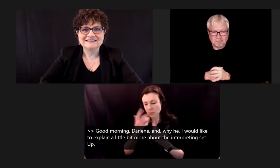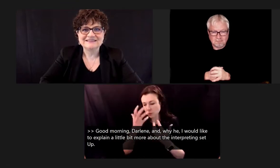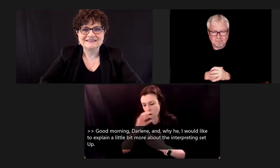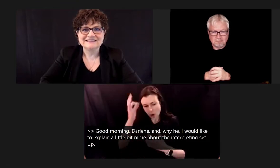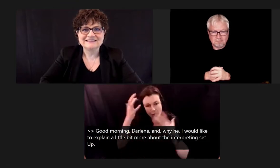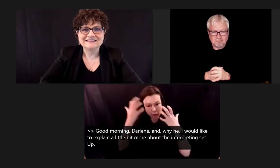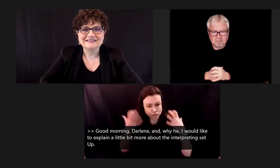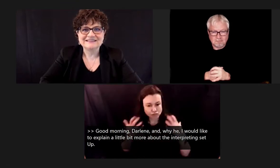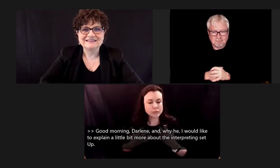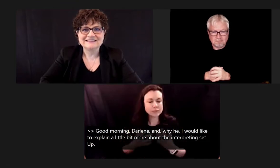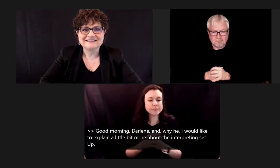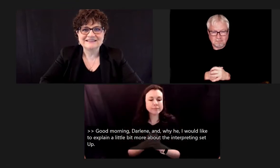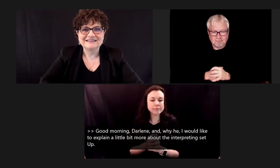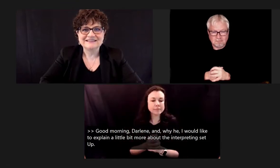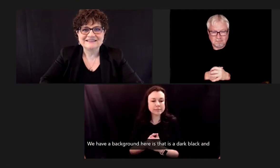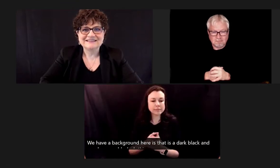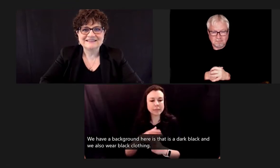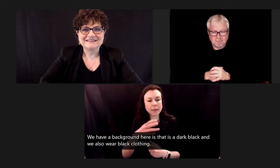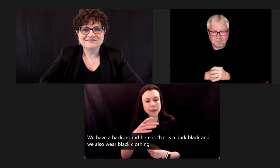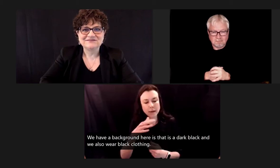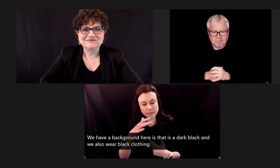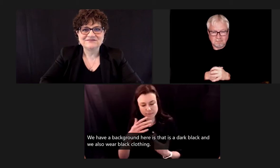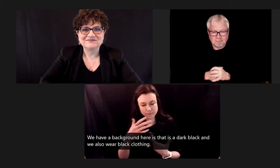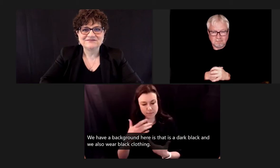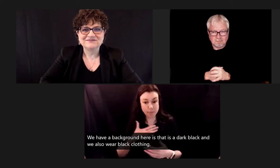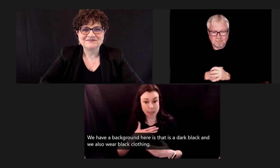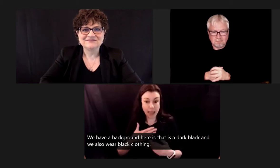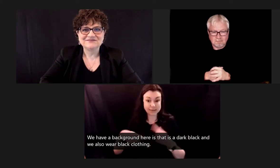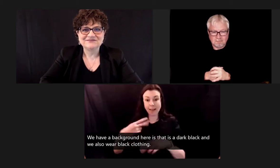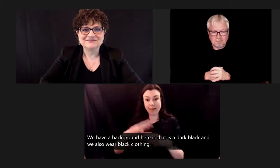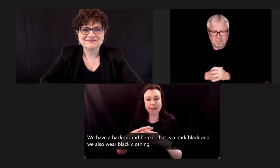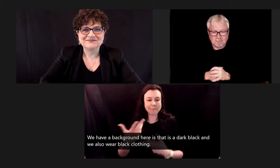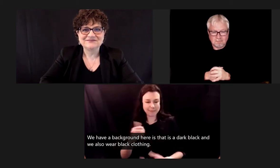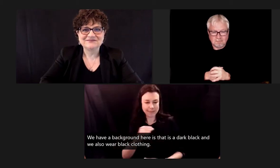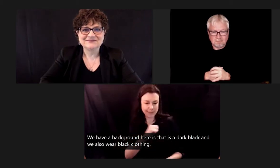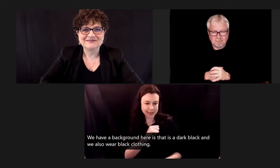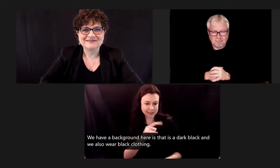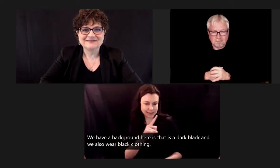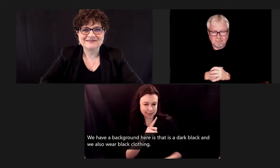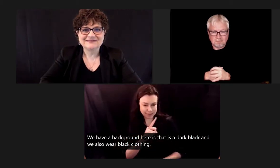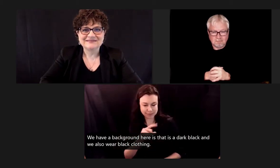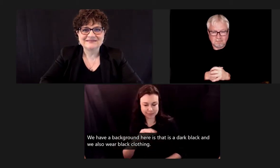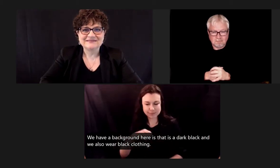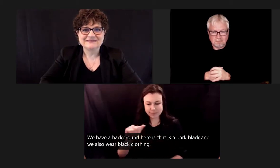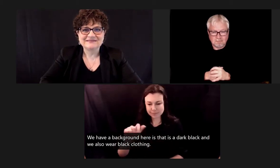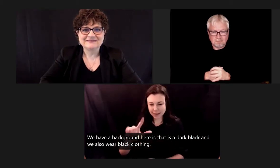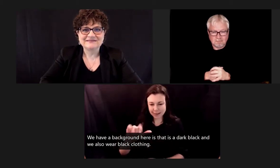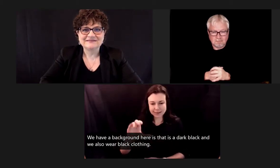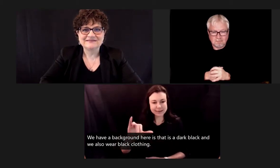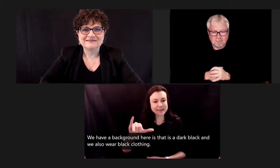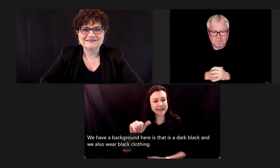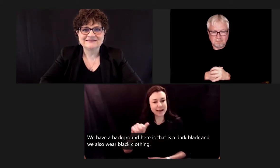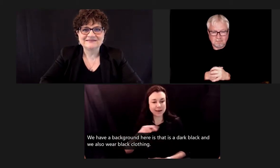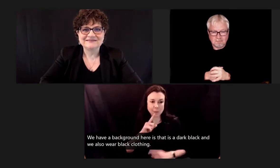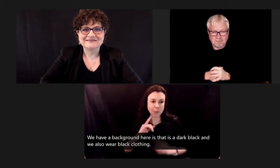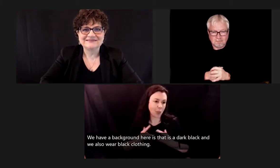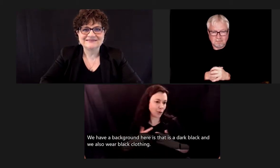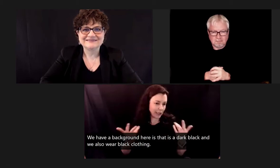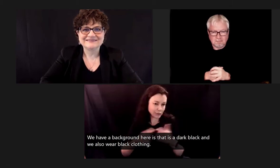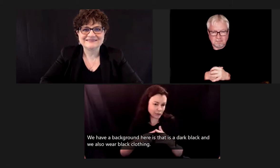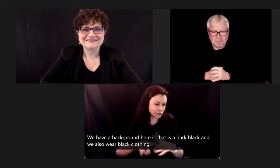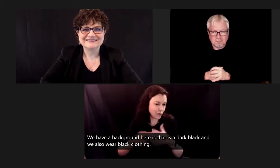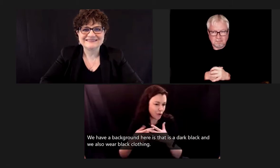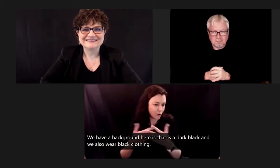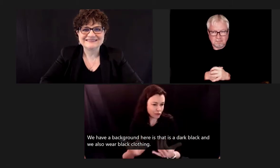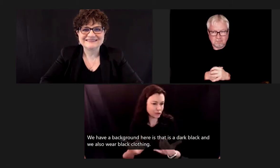I'm a white Hispanic woman with dark hair, curly, and my name sign is this,